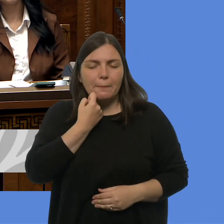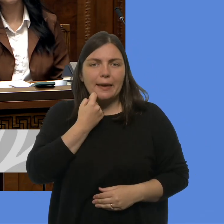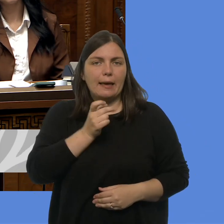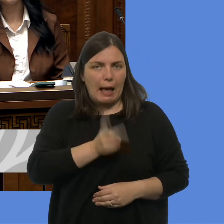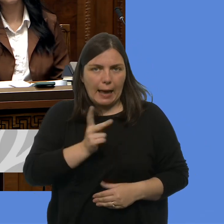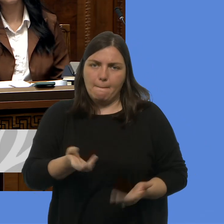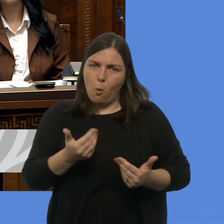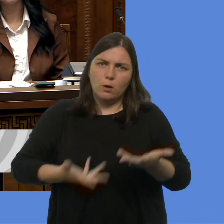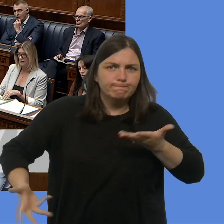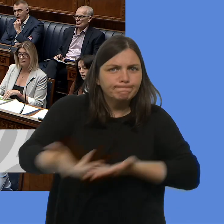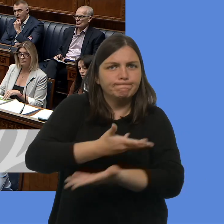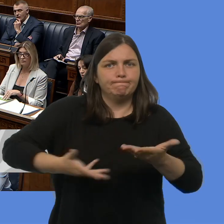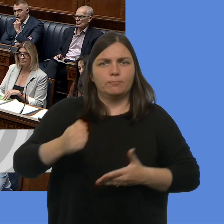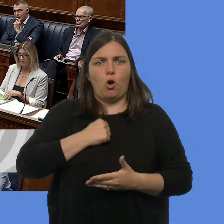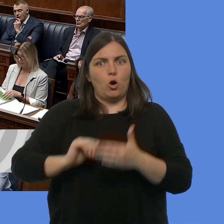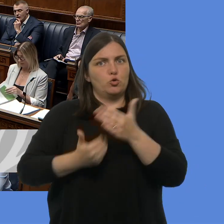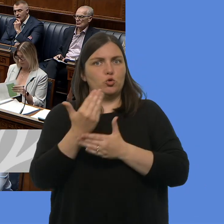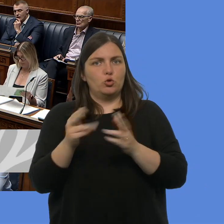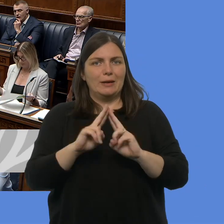our international relations strategy.